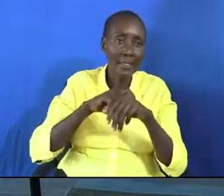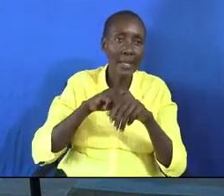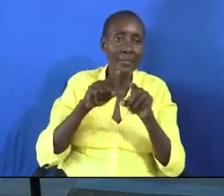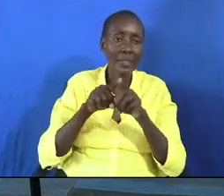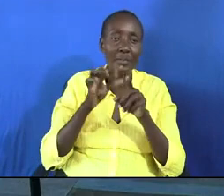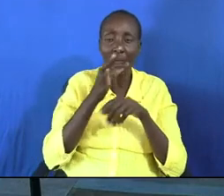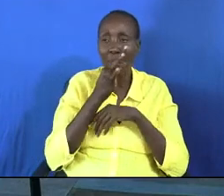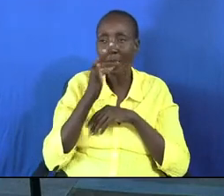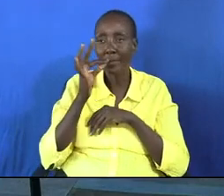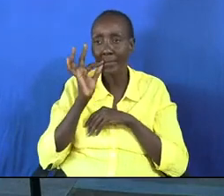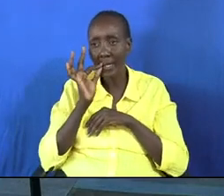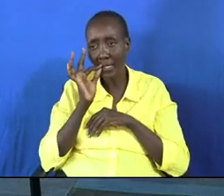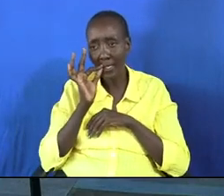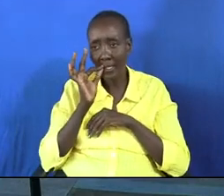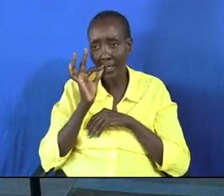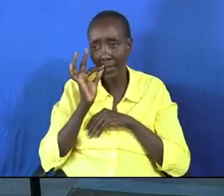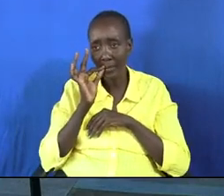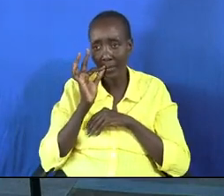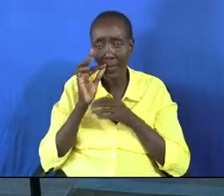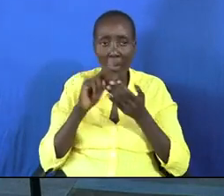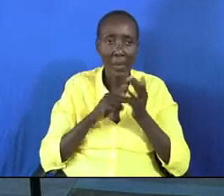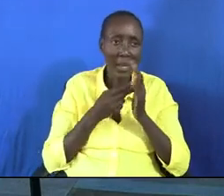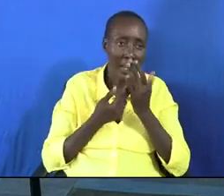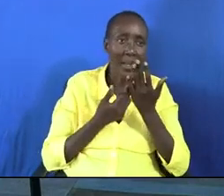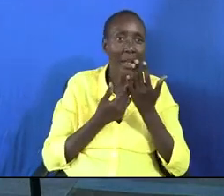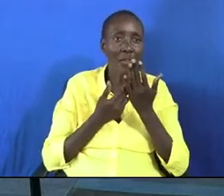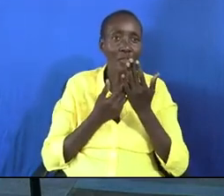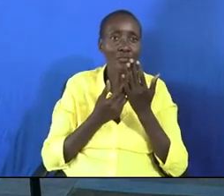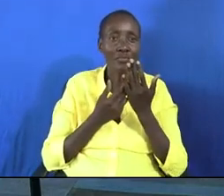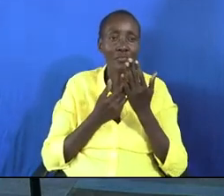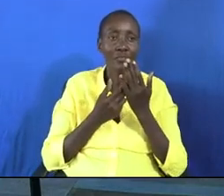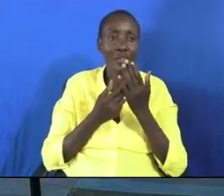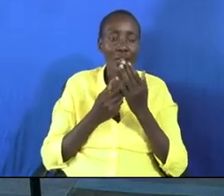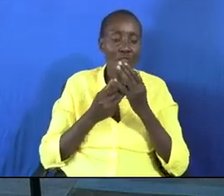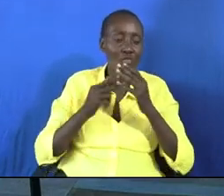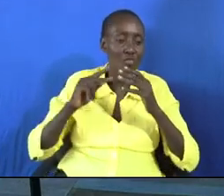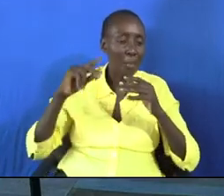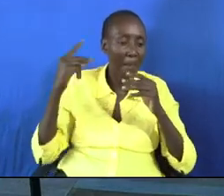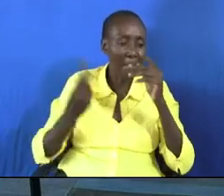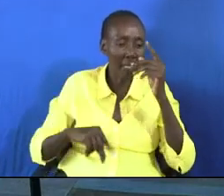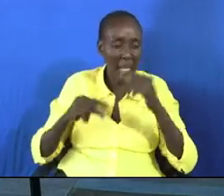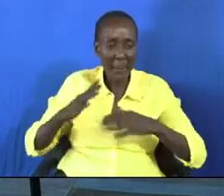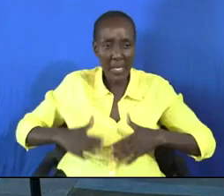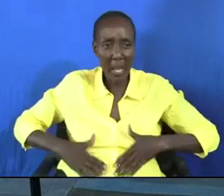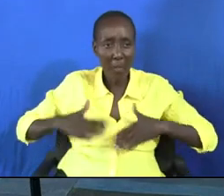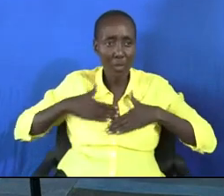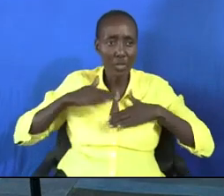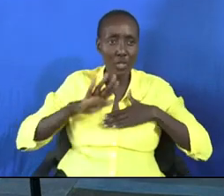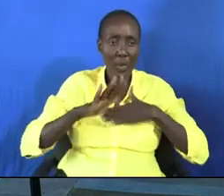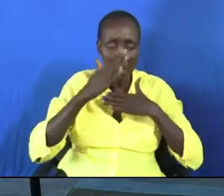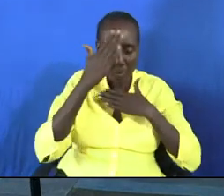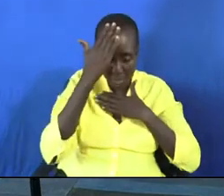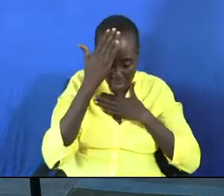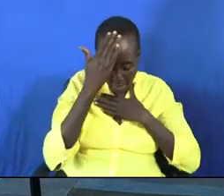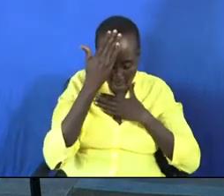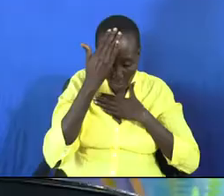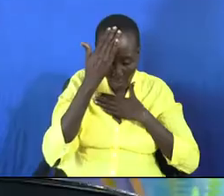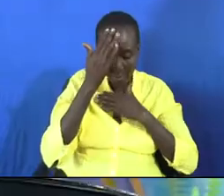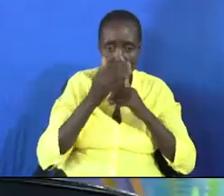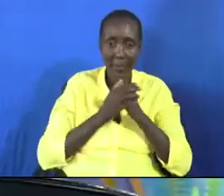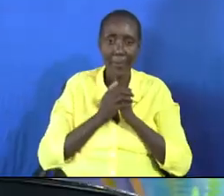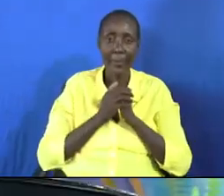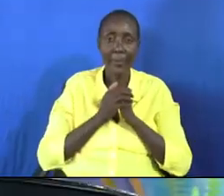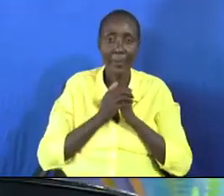fast, you are beating your body. You are bringing your body to submission.